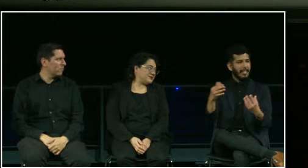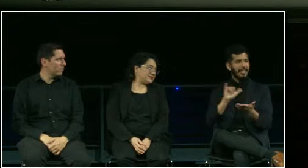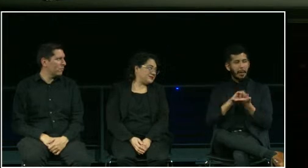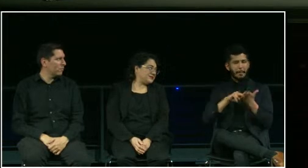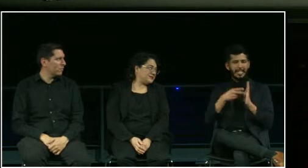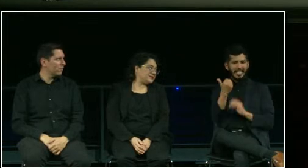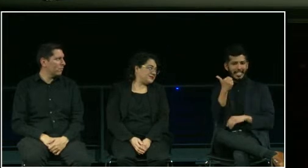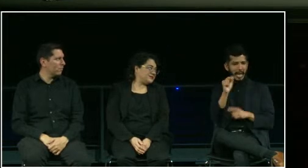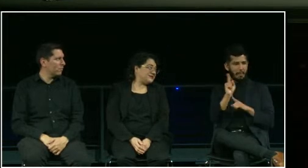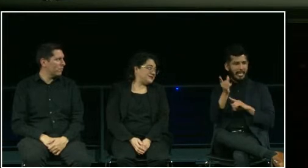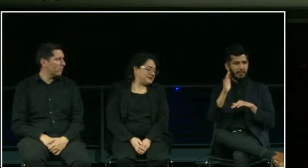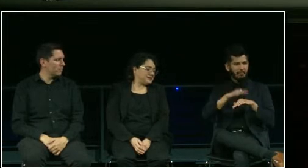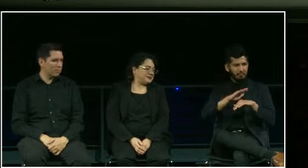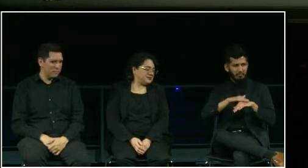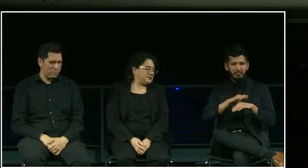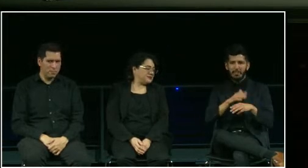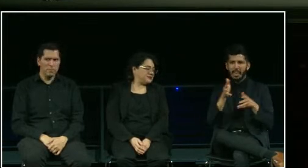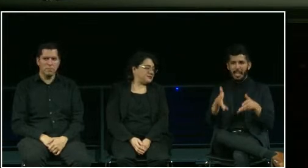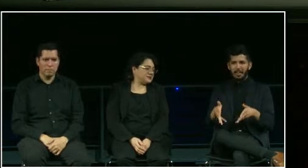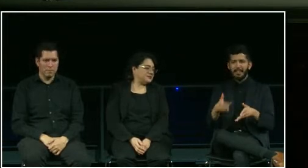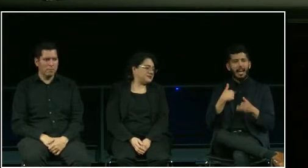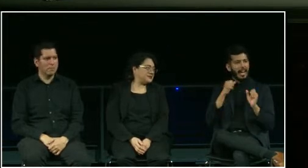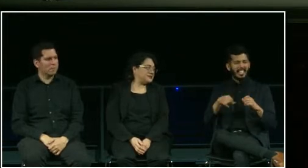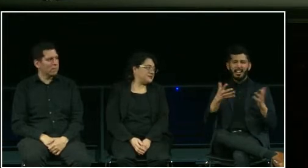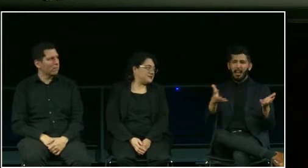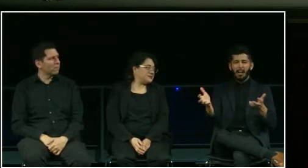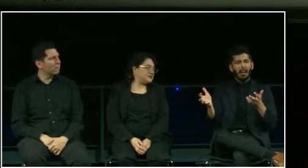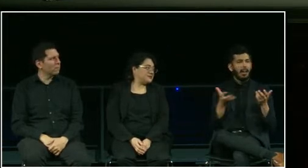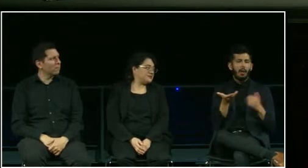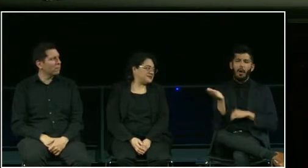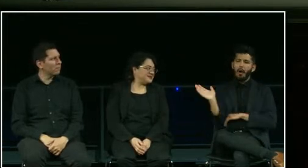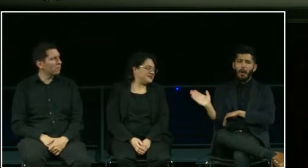warning. I could talk to these folks all night, but